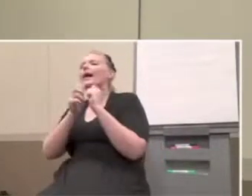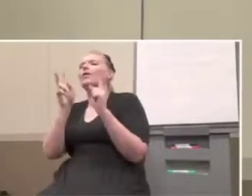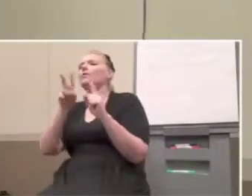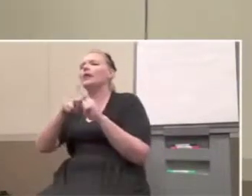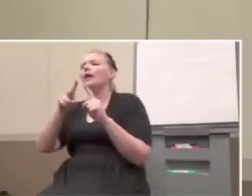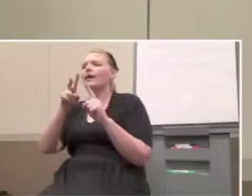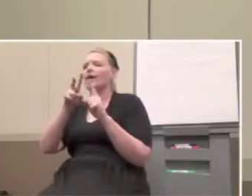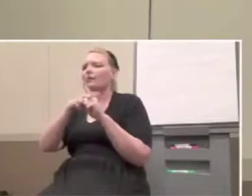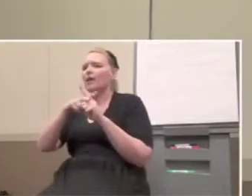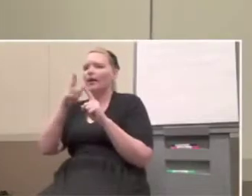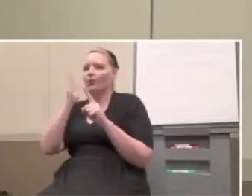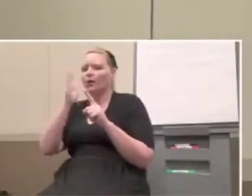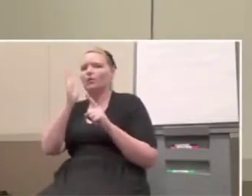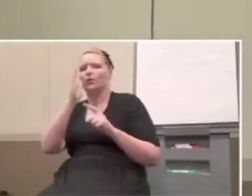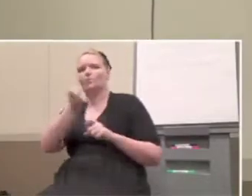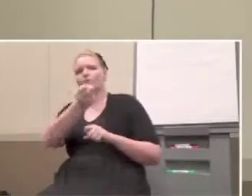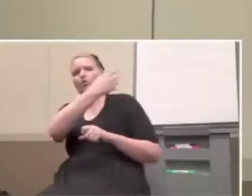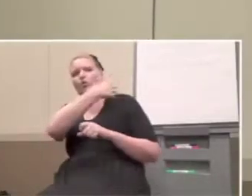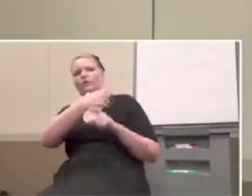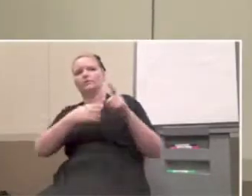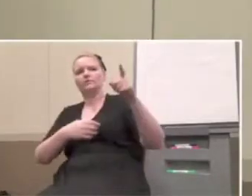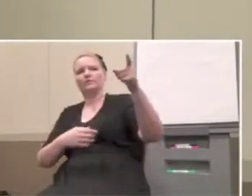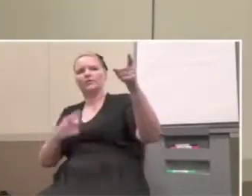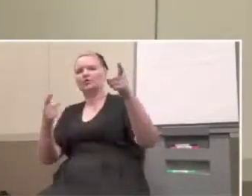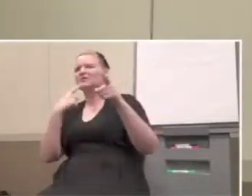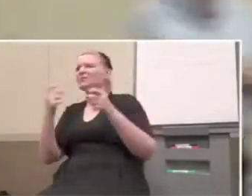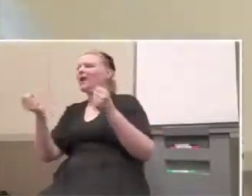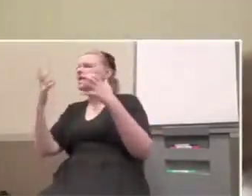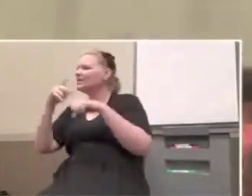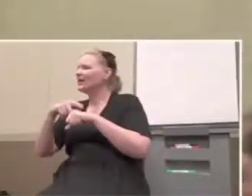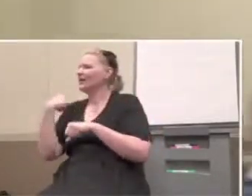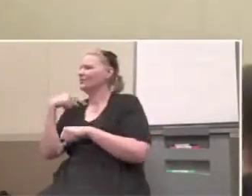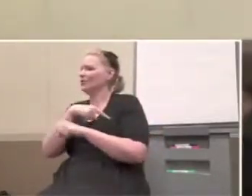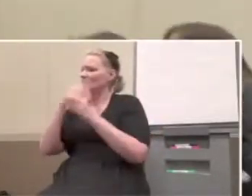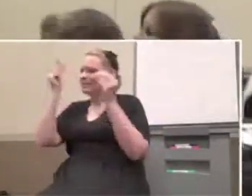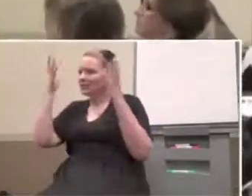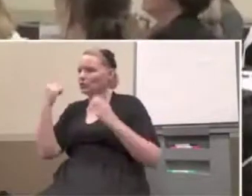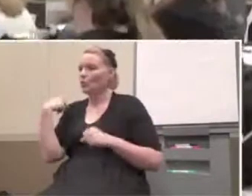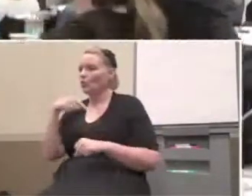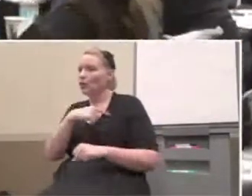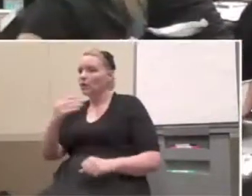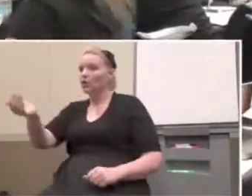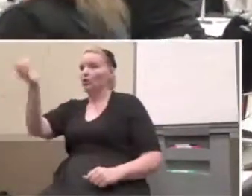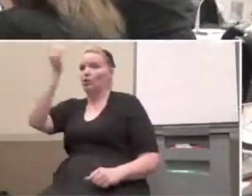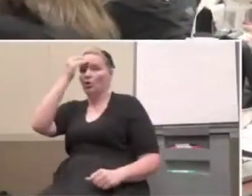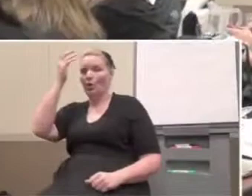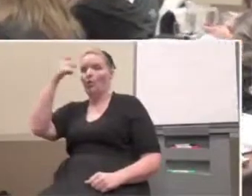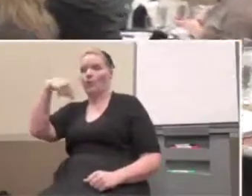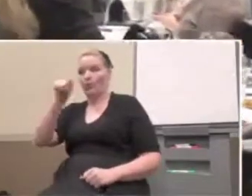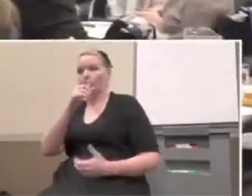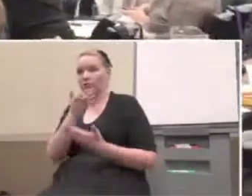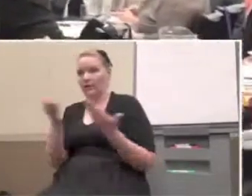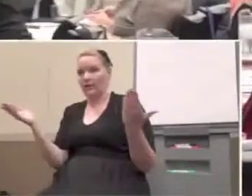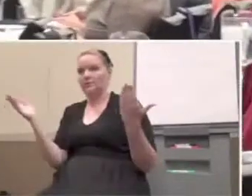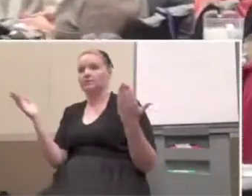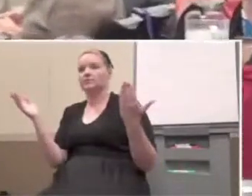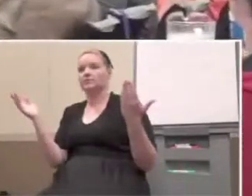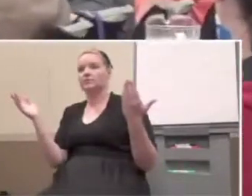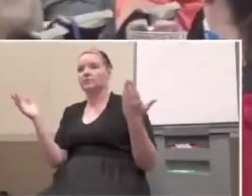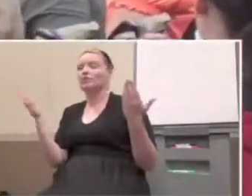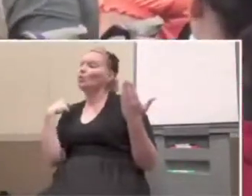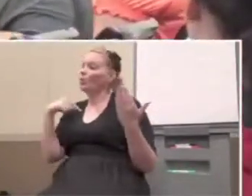it up on the parking lot. Yes? So a lot of times as teachers, we know these things and we are the,